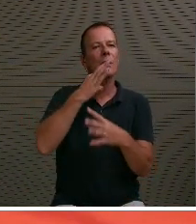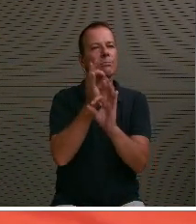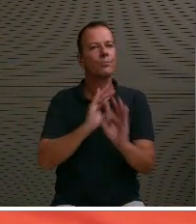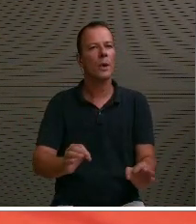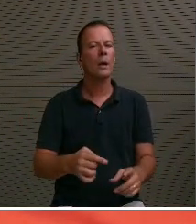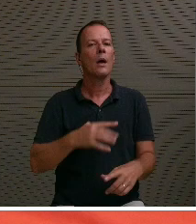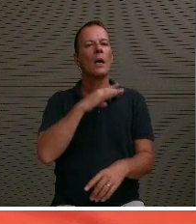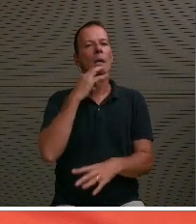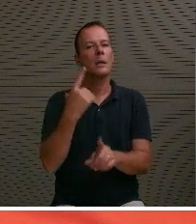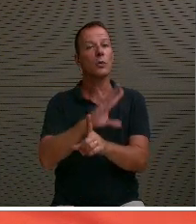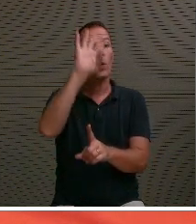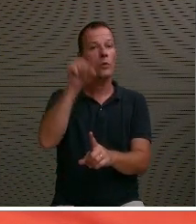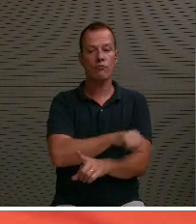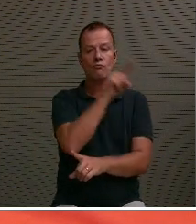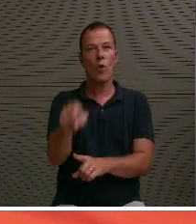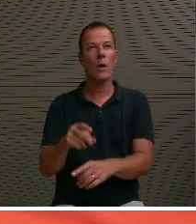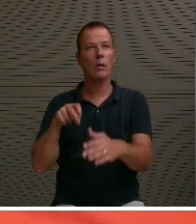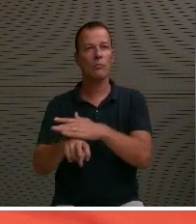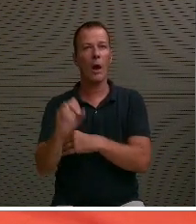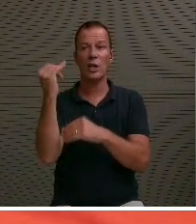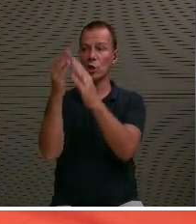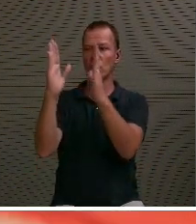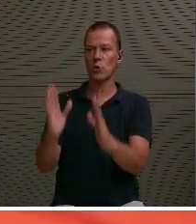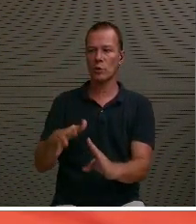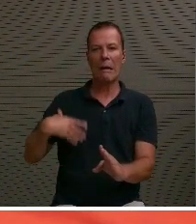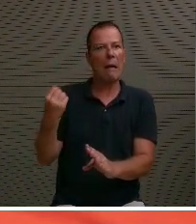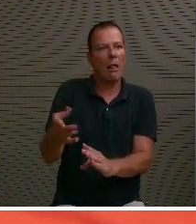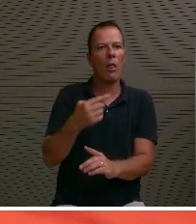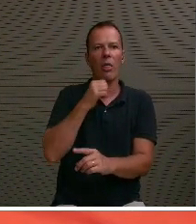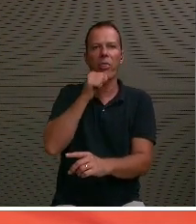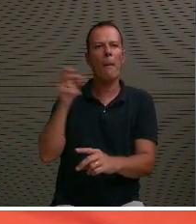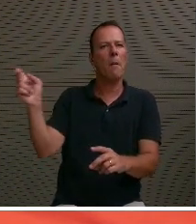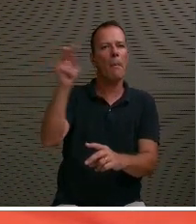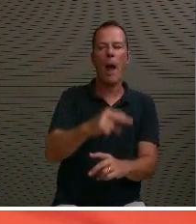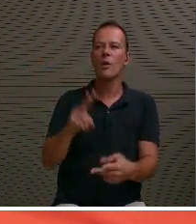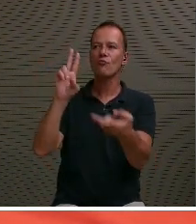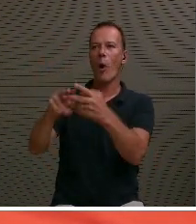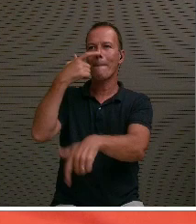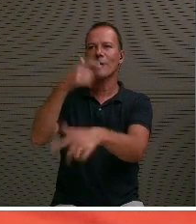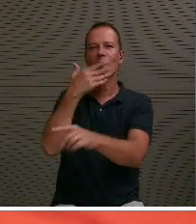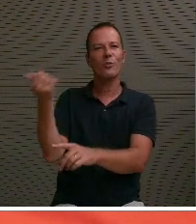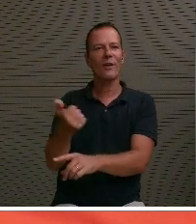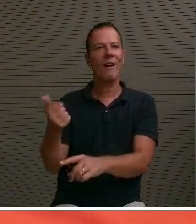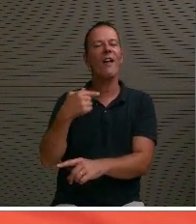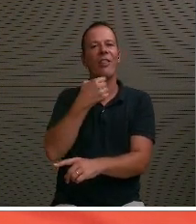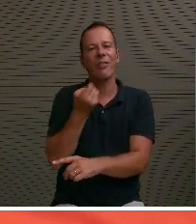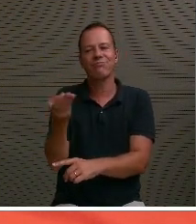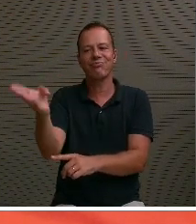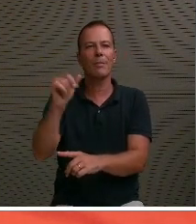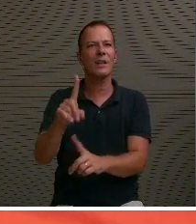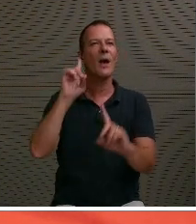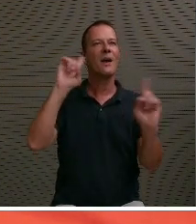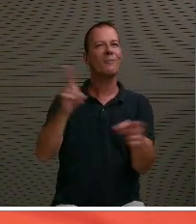thing is, when I go and I visit charities a lot, and I see beautiful people doing beautiful things often. And music is